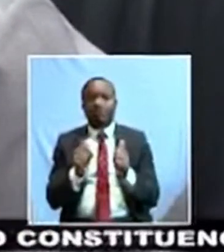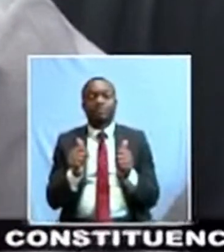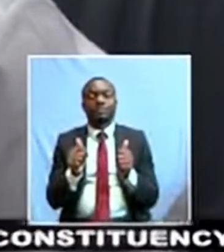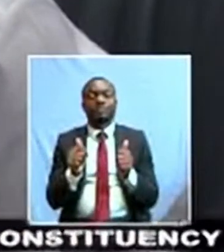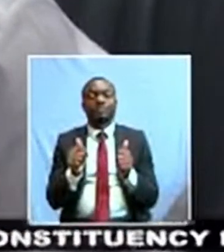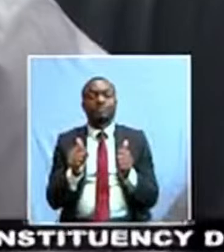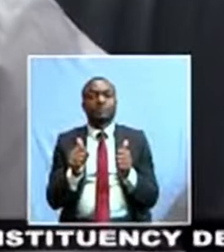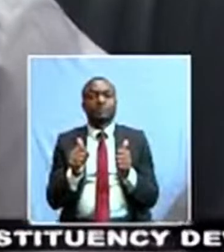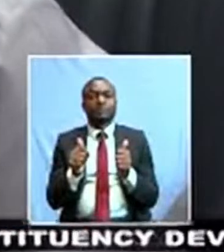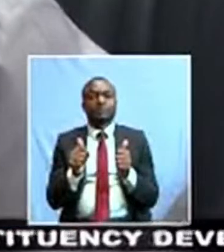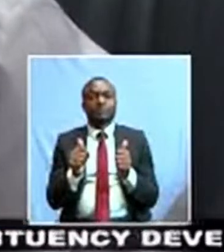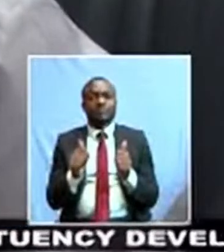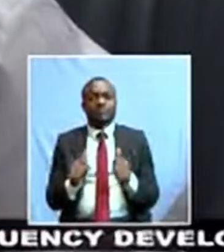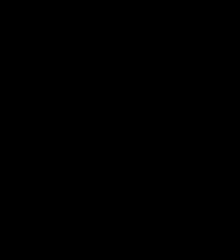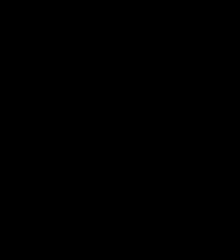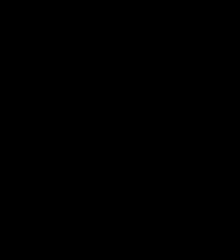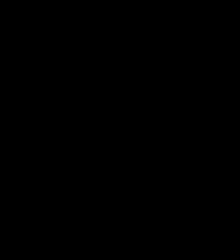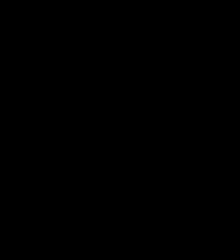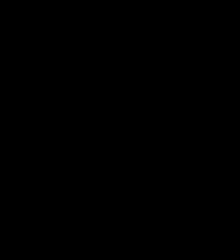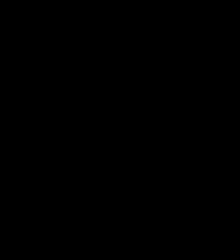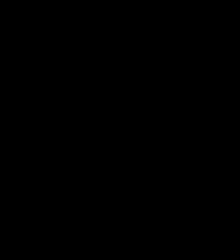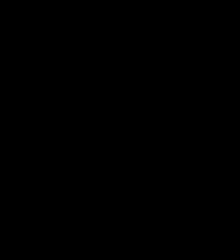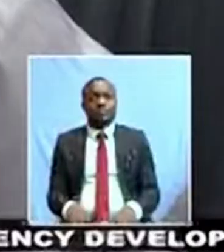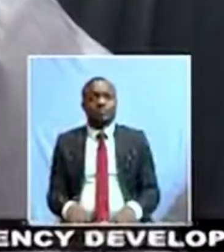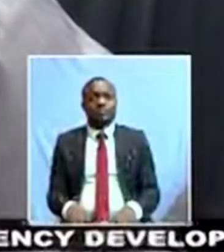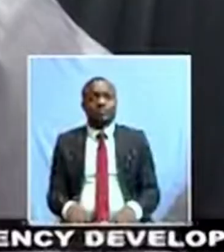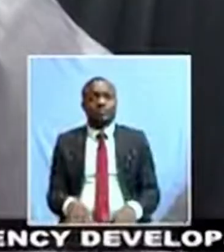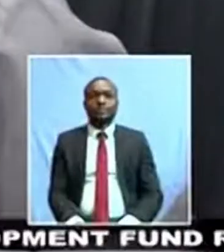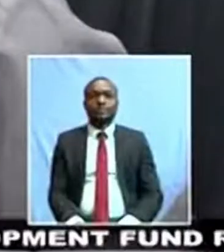and now